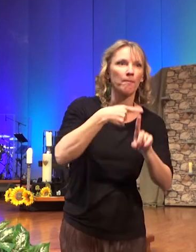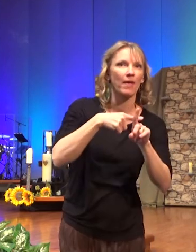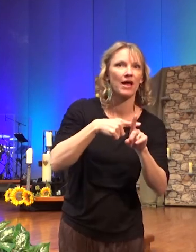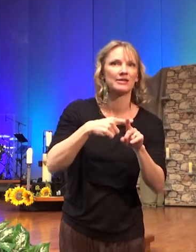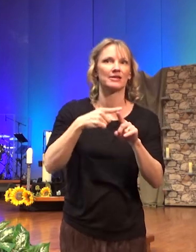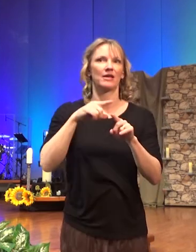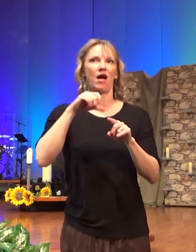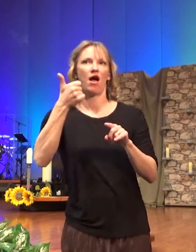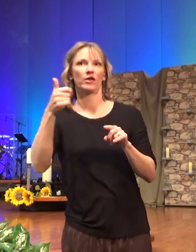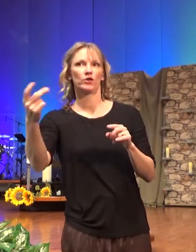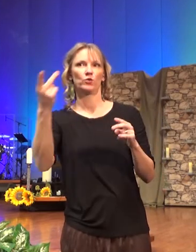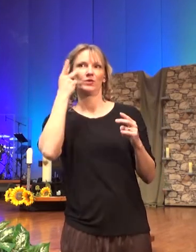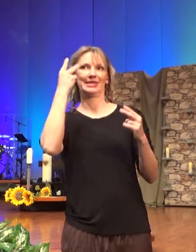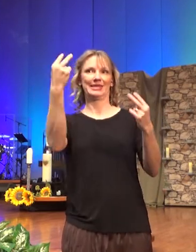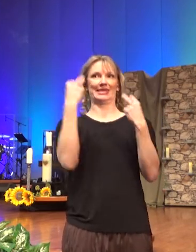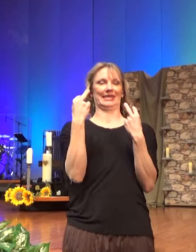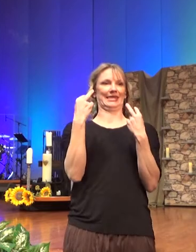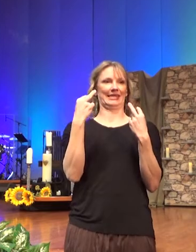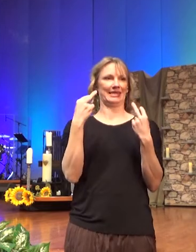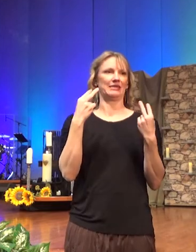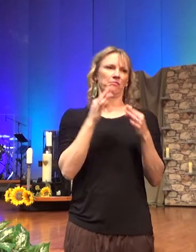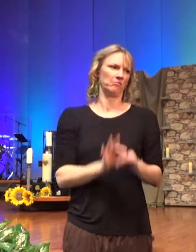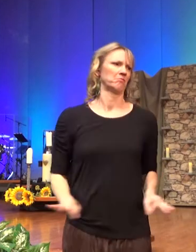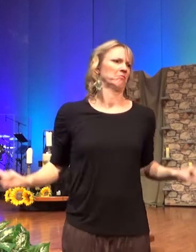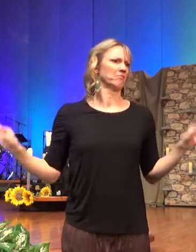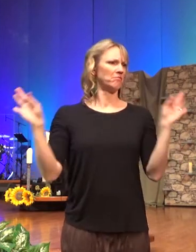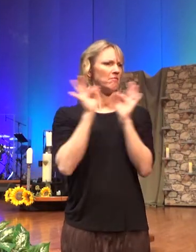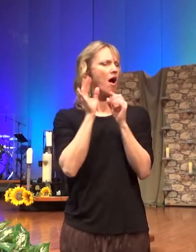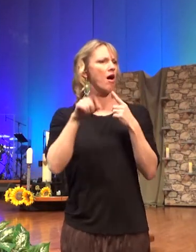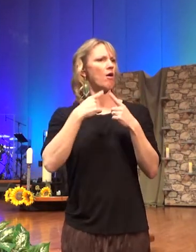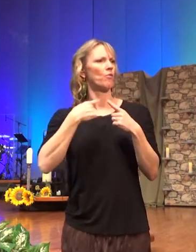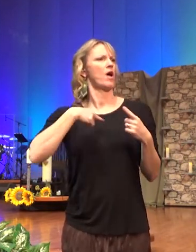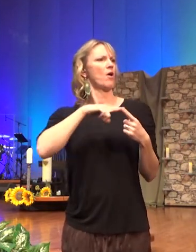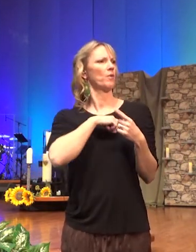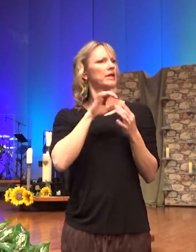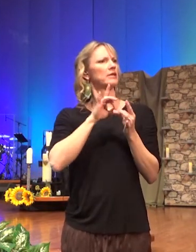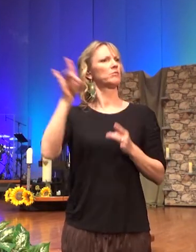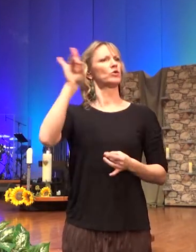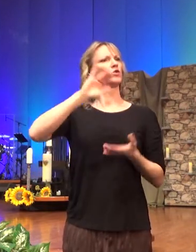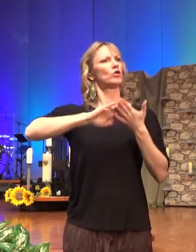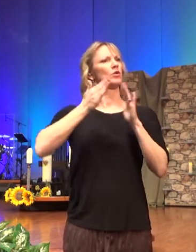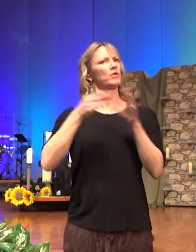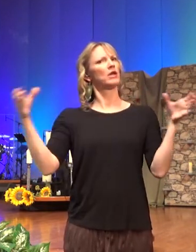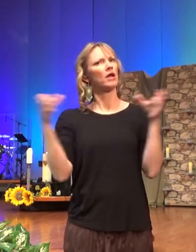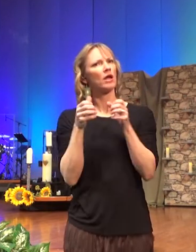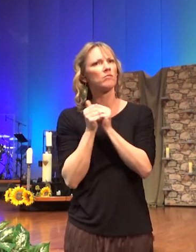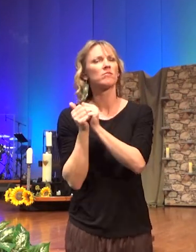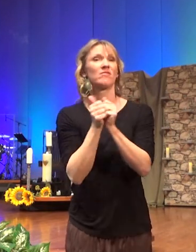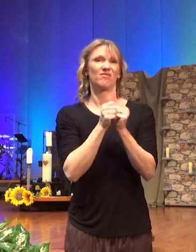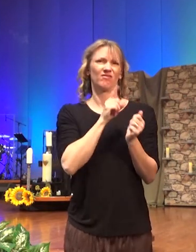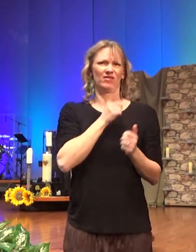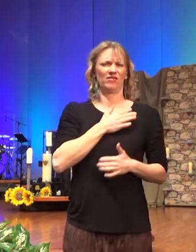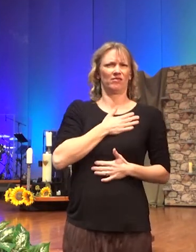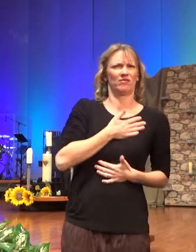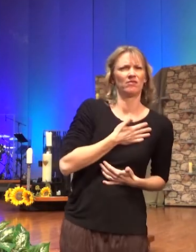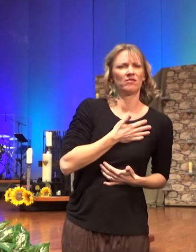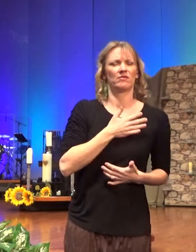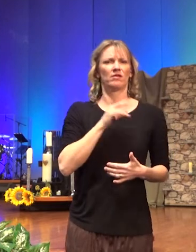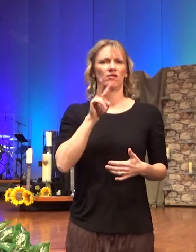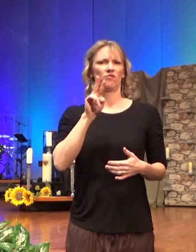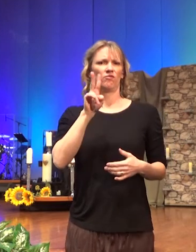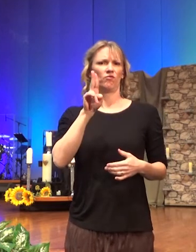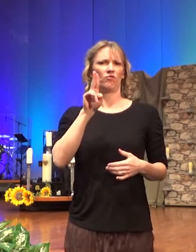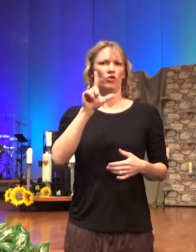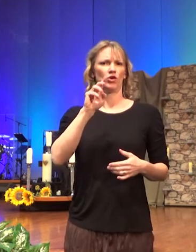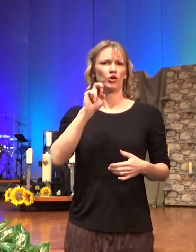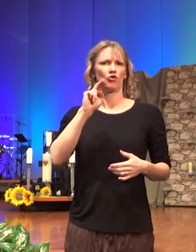seen. It's such an essential thing that we do when we come into spiritual community. It's almost kind of a vulnerable thing, because when you